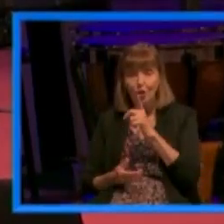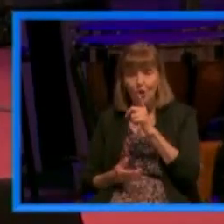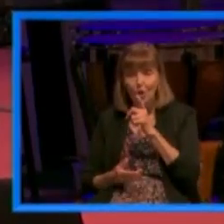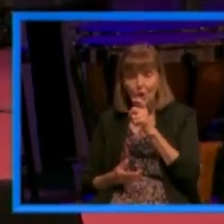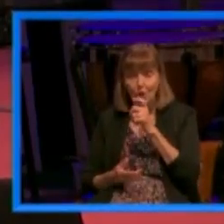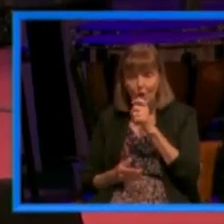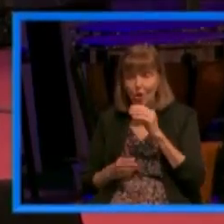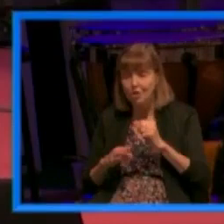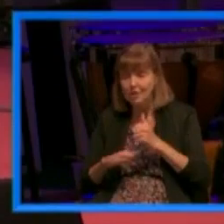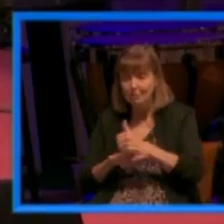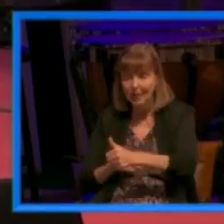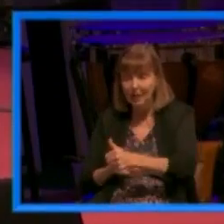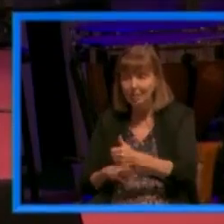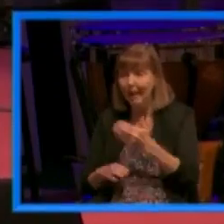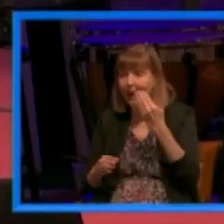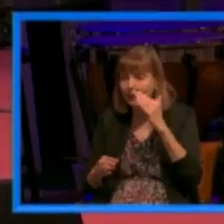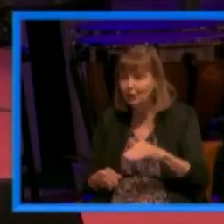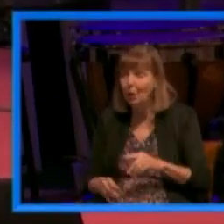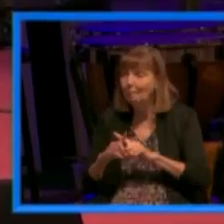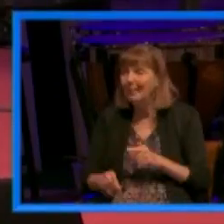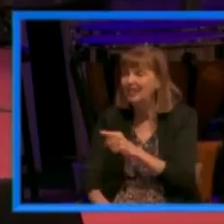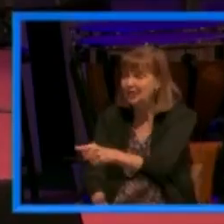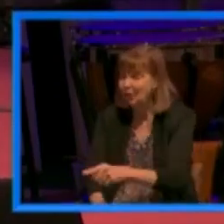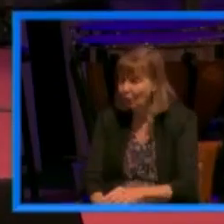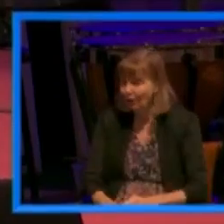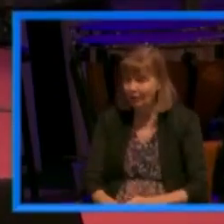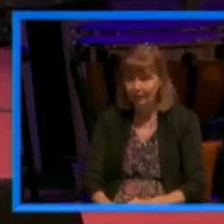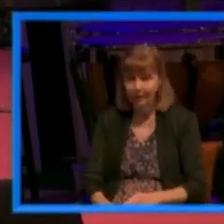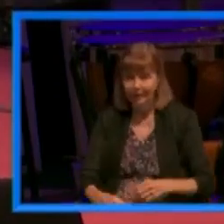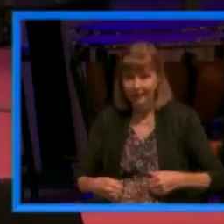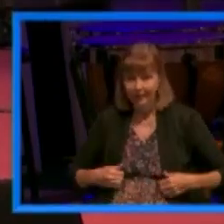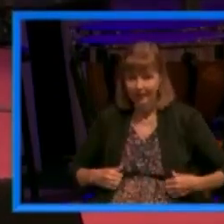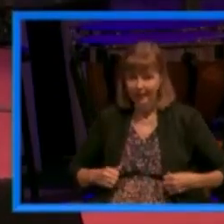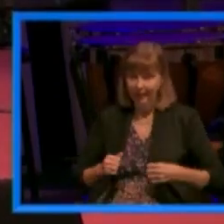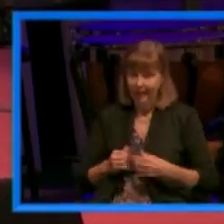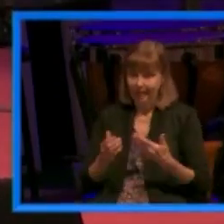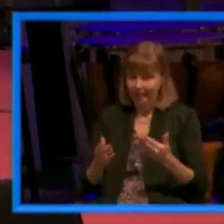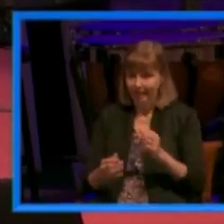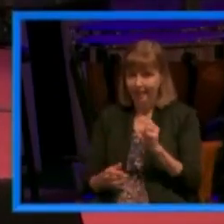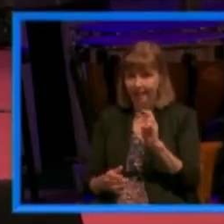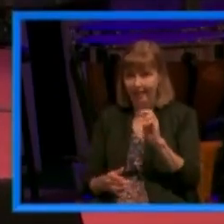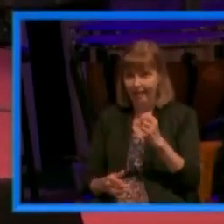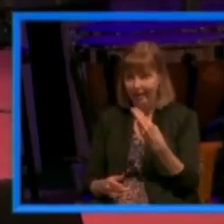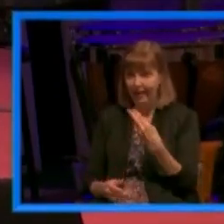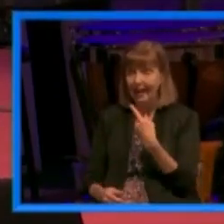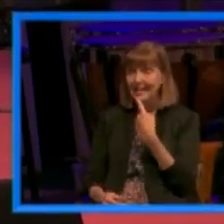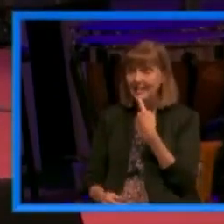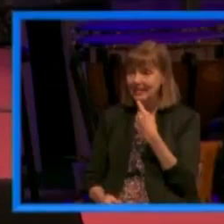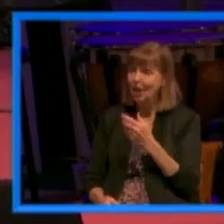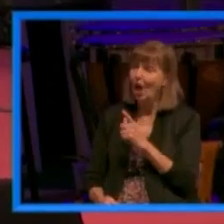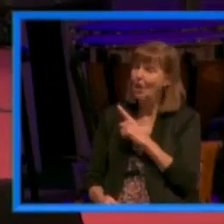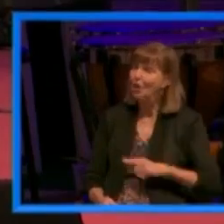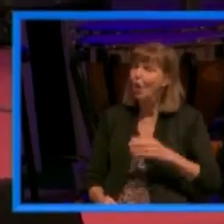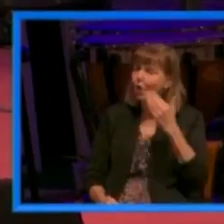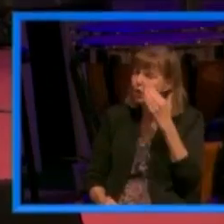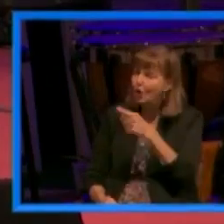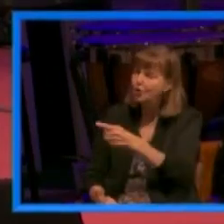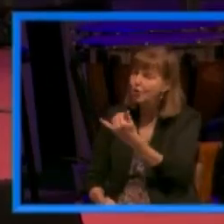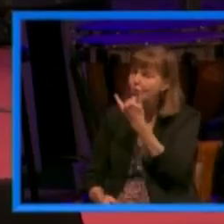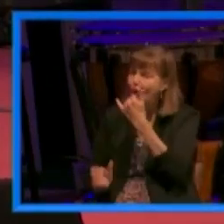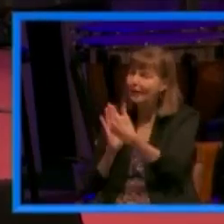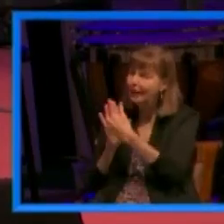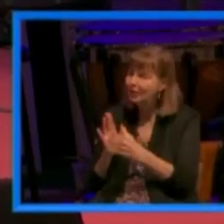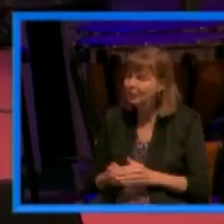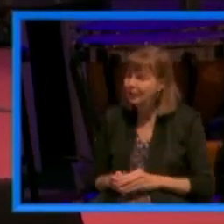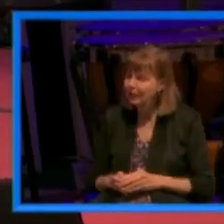You did this." In fact, she goes even further and says, "The Lord knows that you wronged me. May he